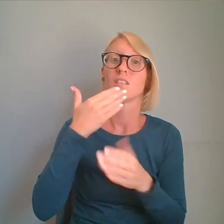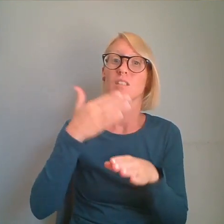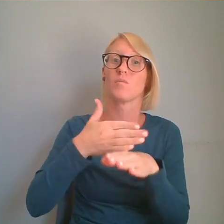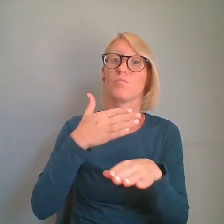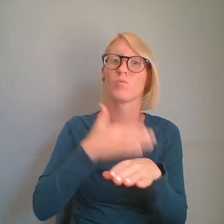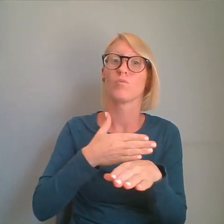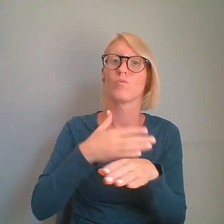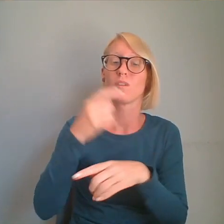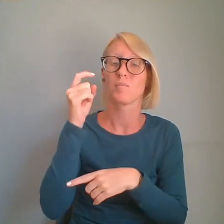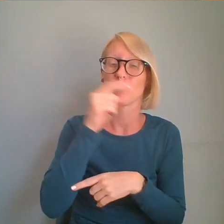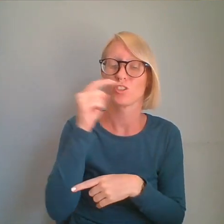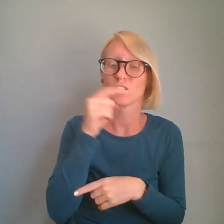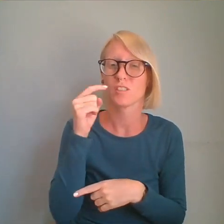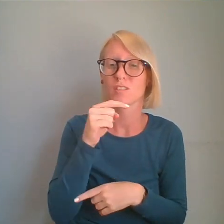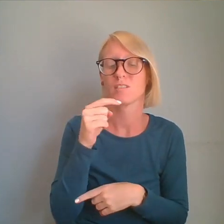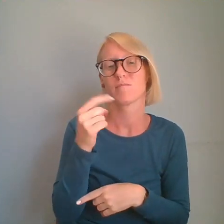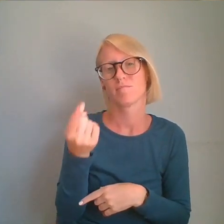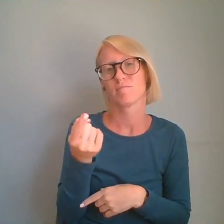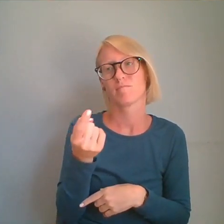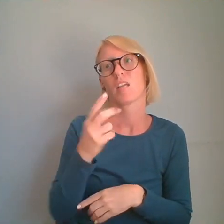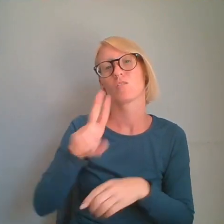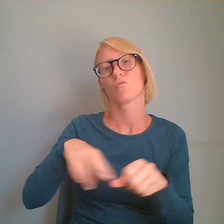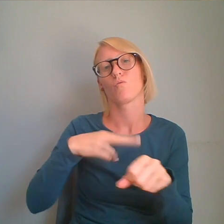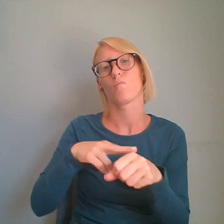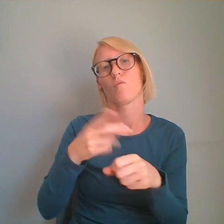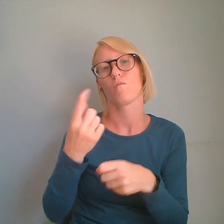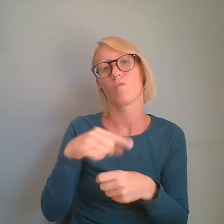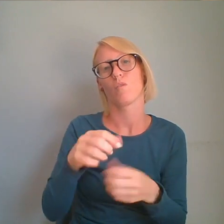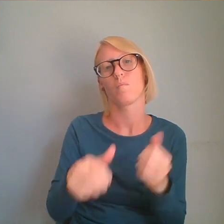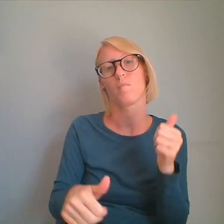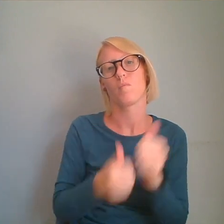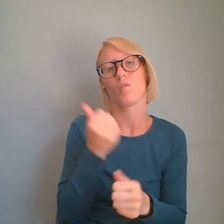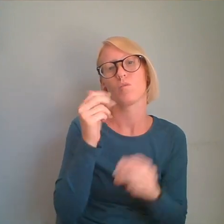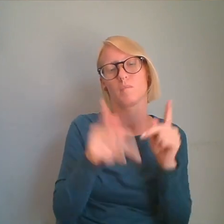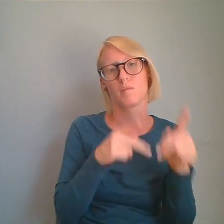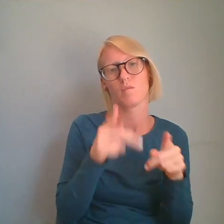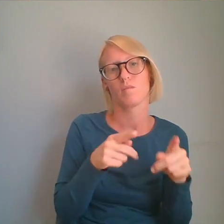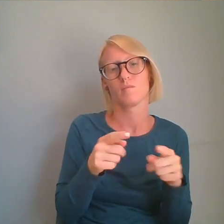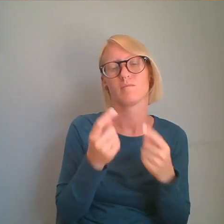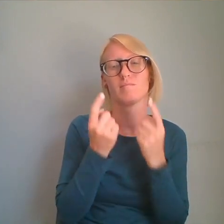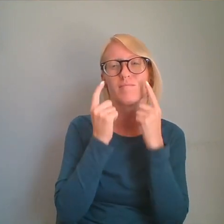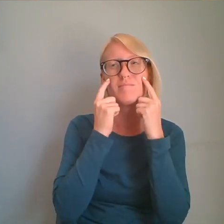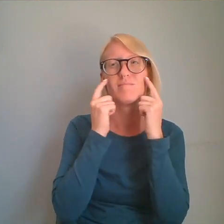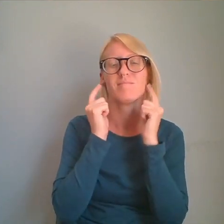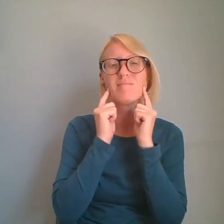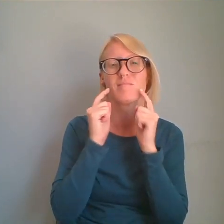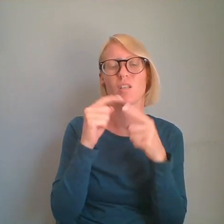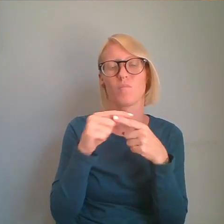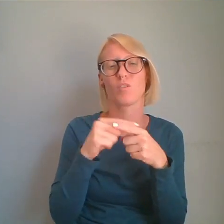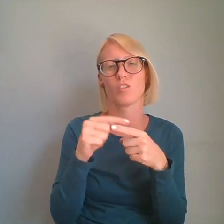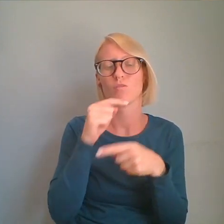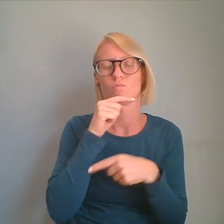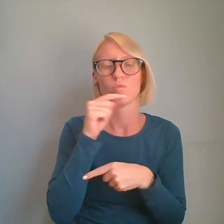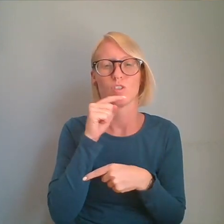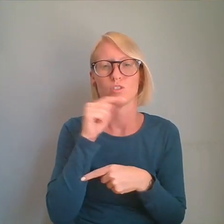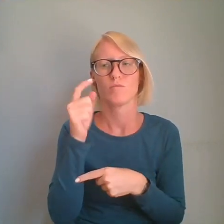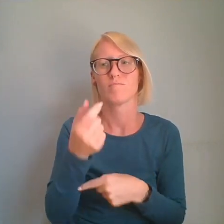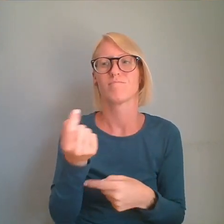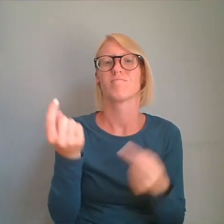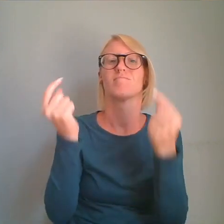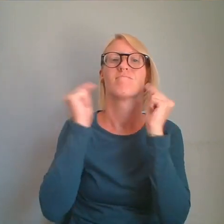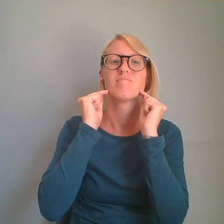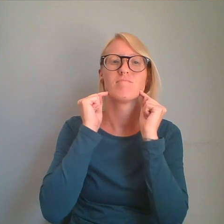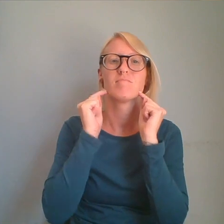normal for most people. It's harder to brush back there. Yes, exactly. And